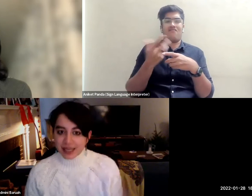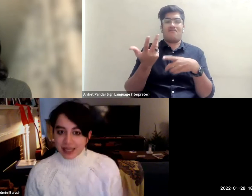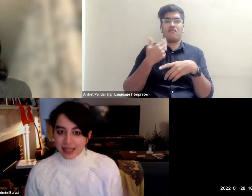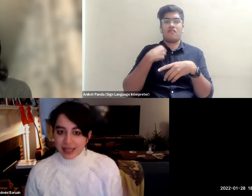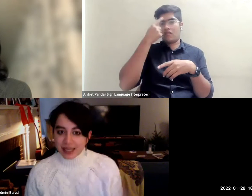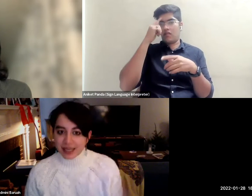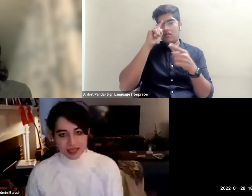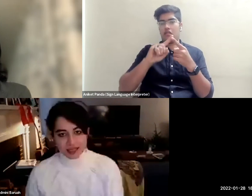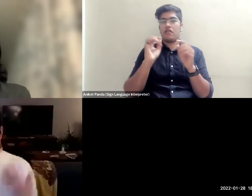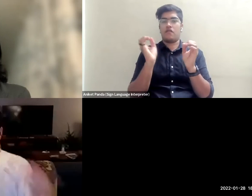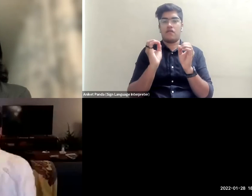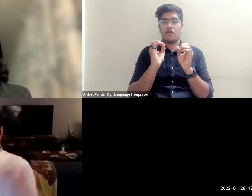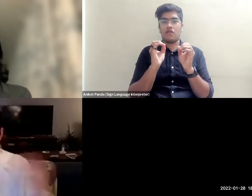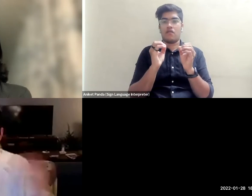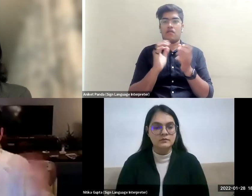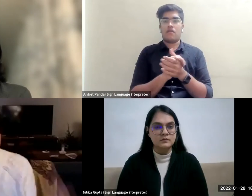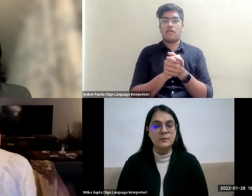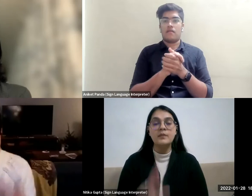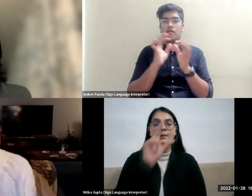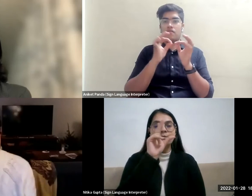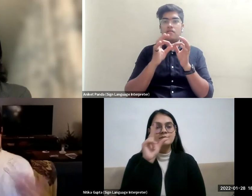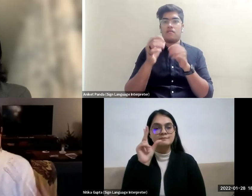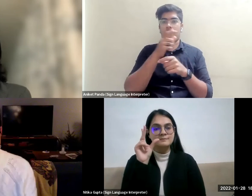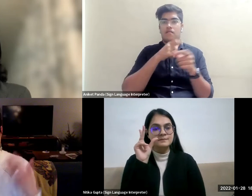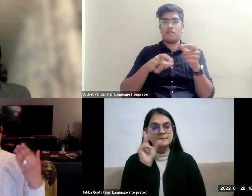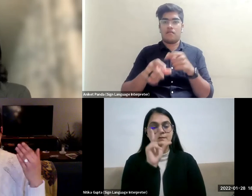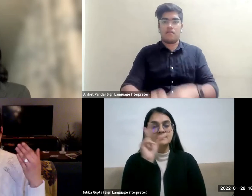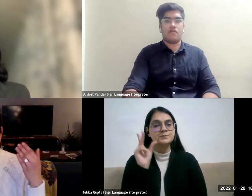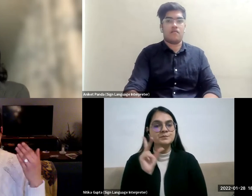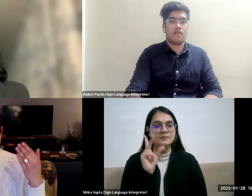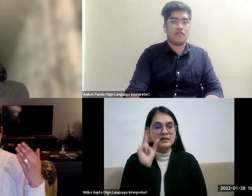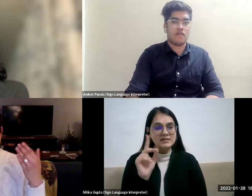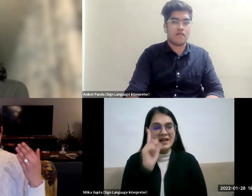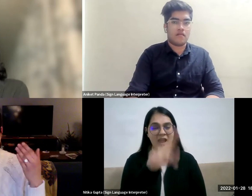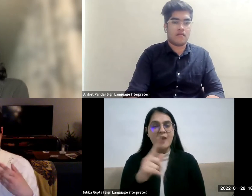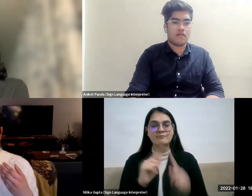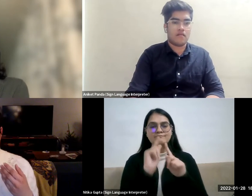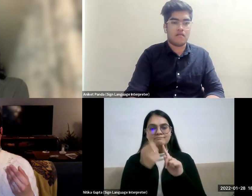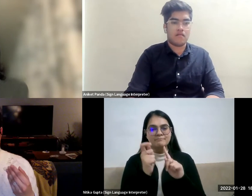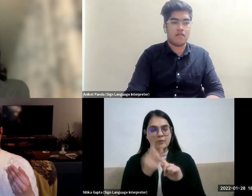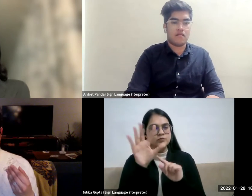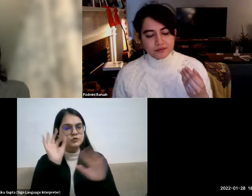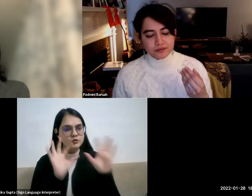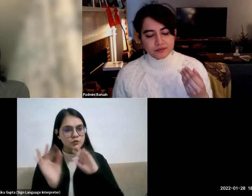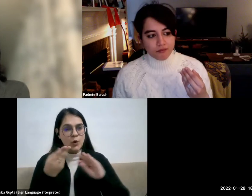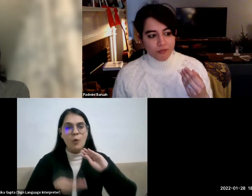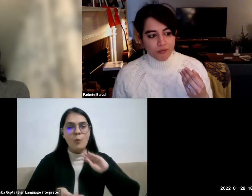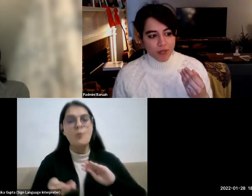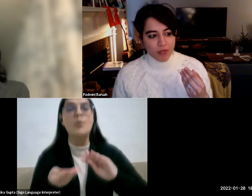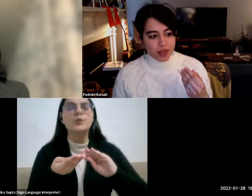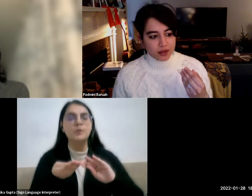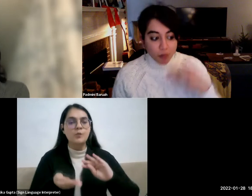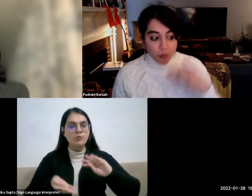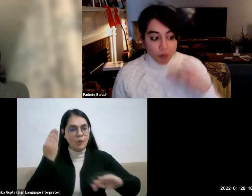of judges who are populating the foreigners tribunal are selected on an incentive basis almost. So the more